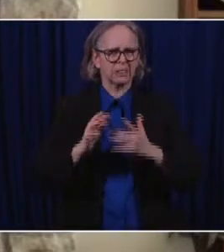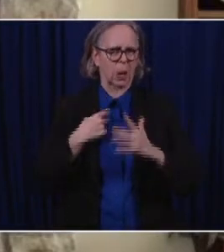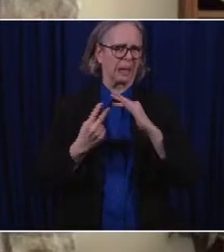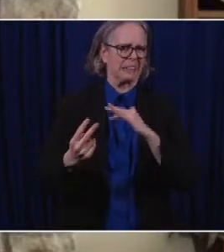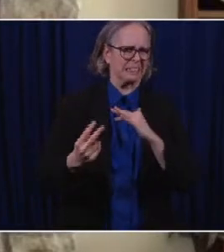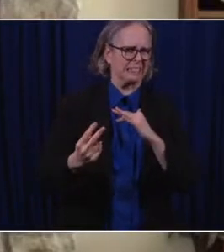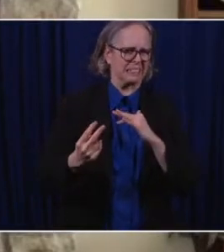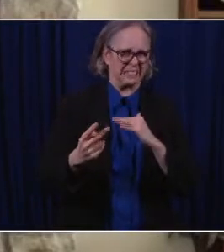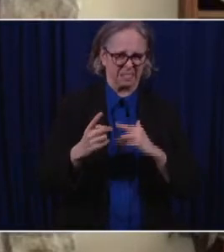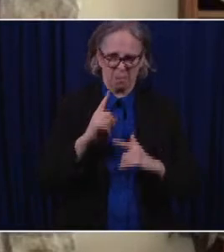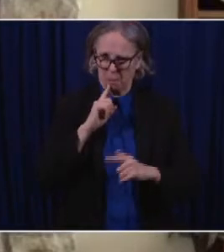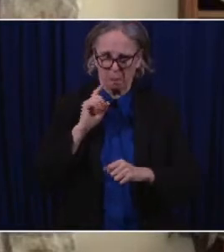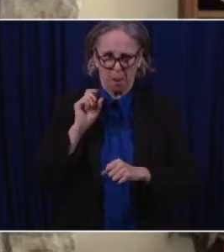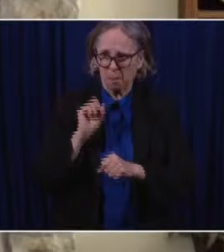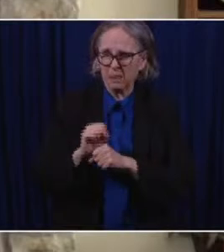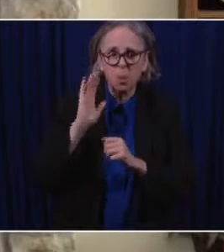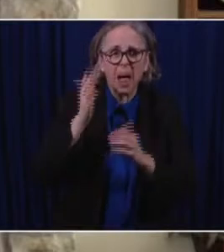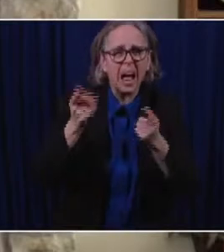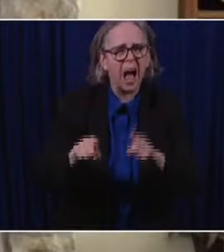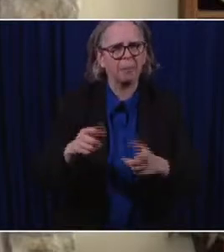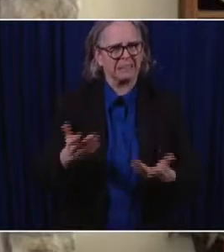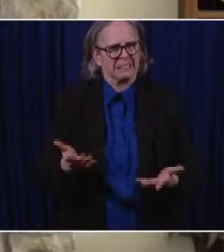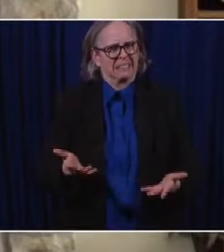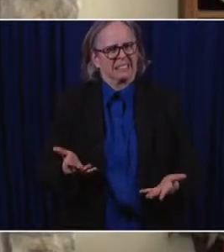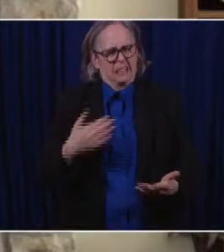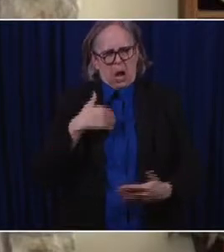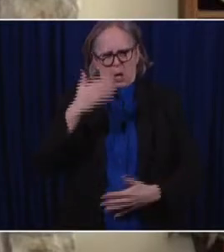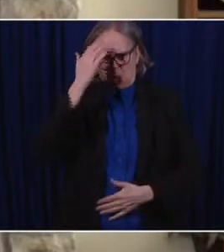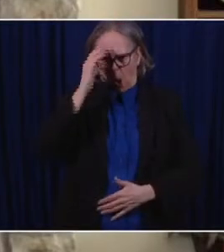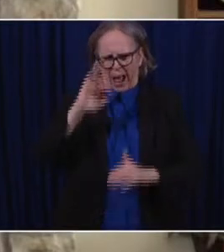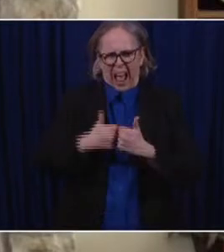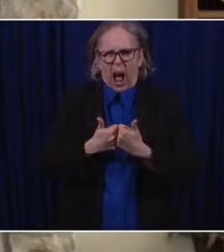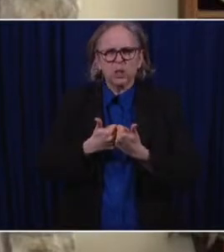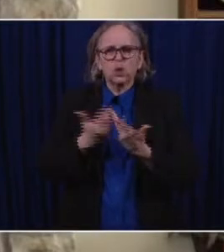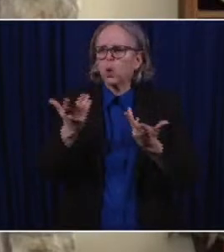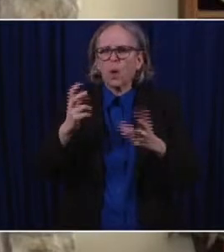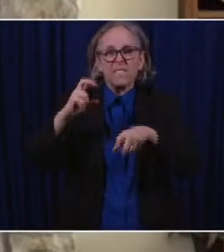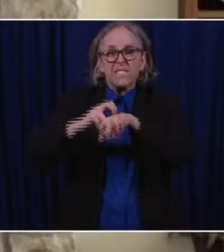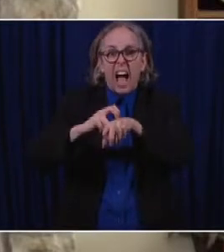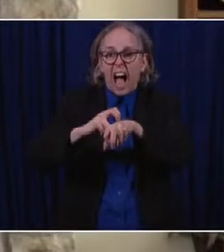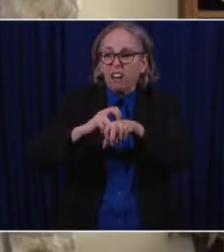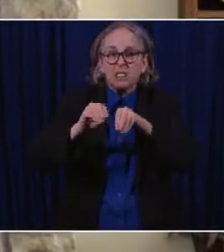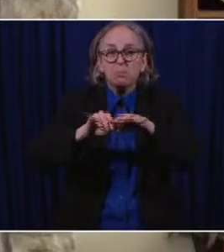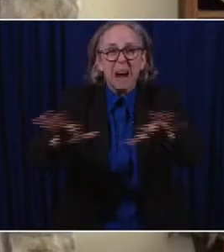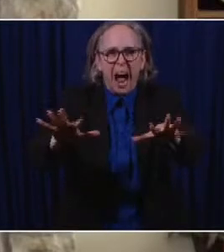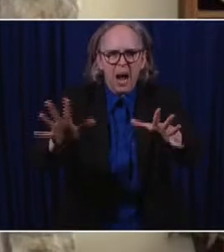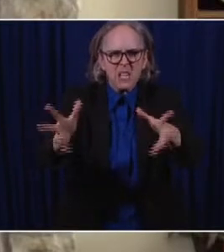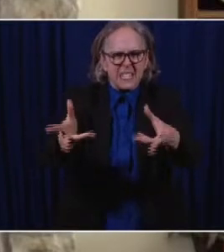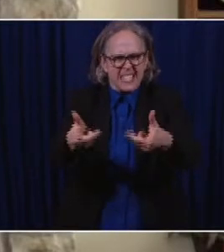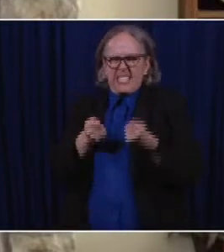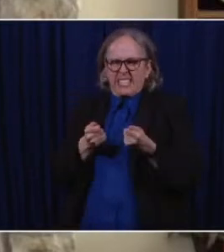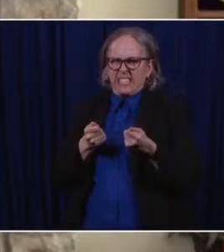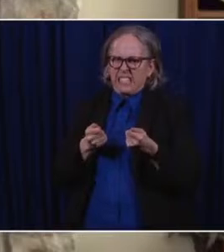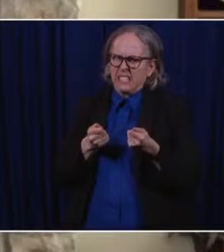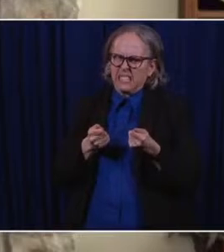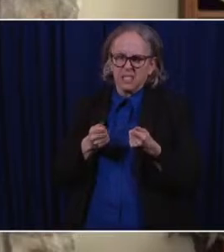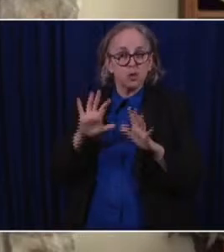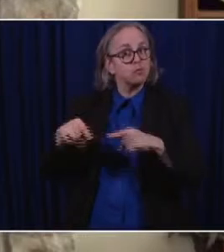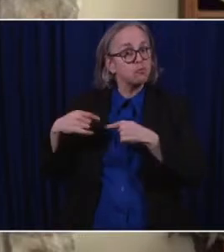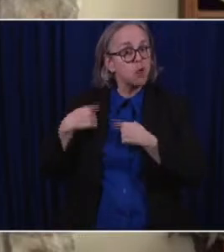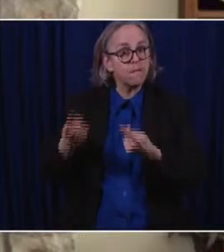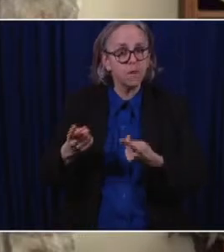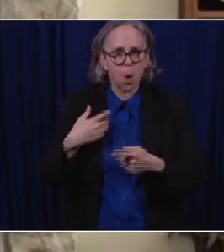what we have to do to slow this down. But we're clearly moving in the right direction right